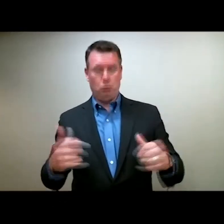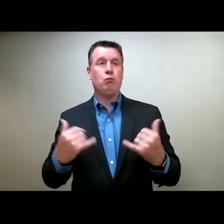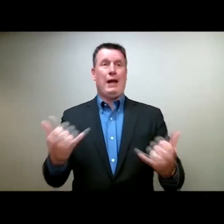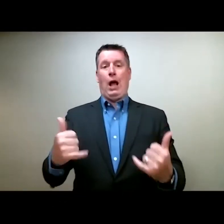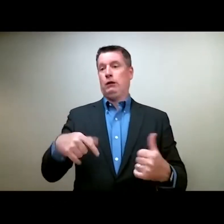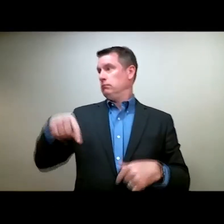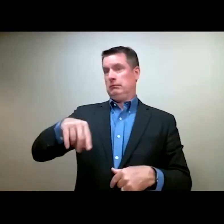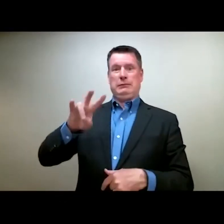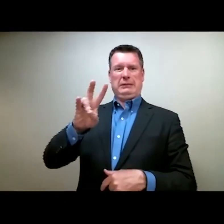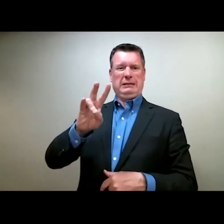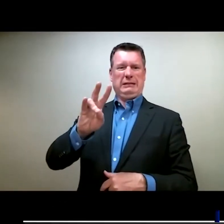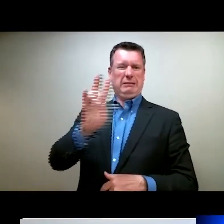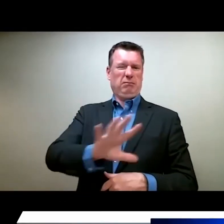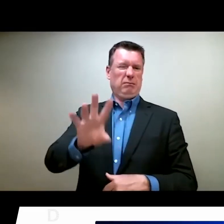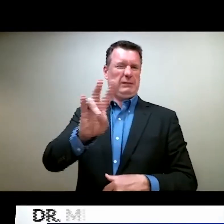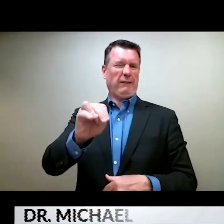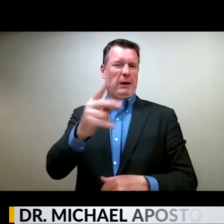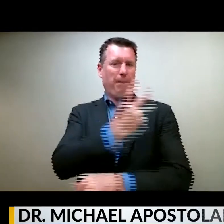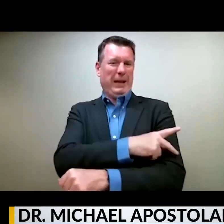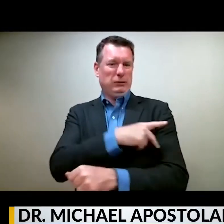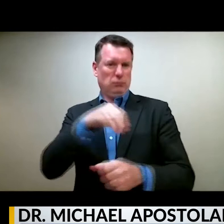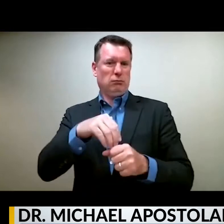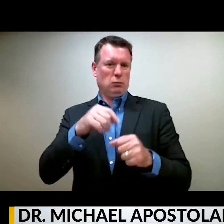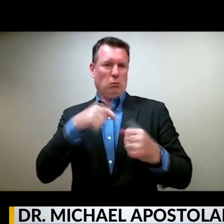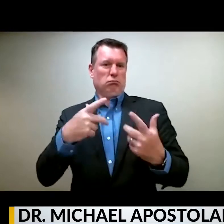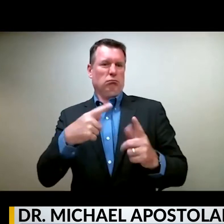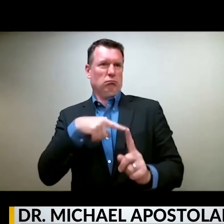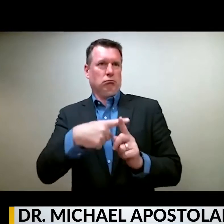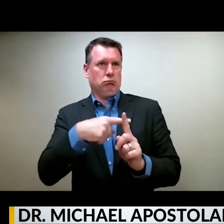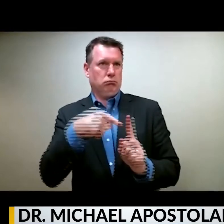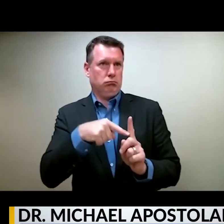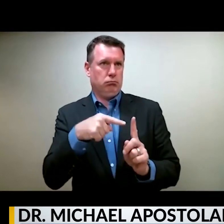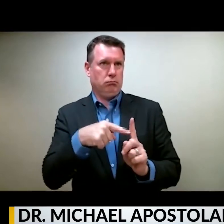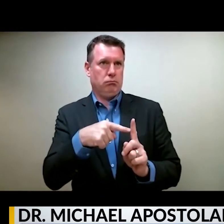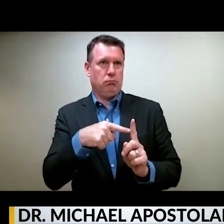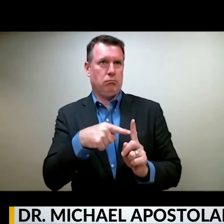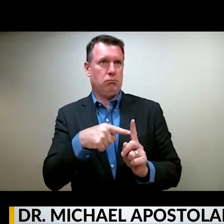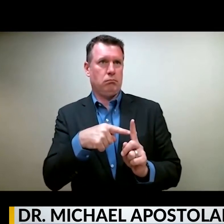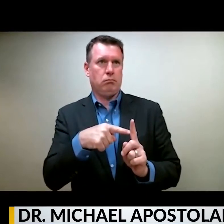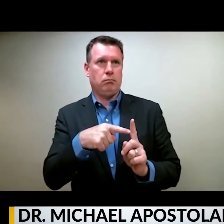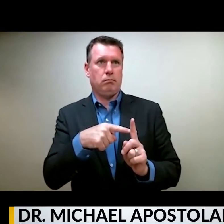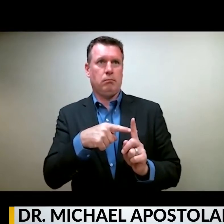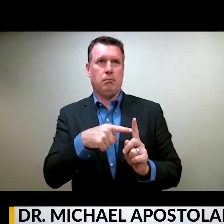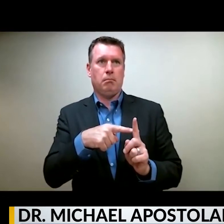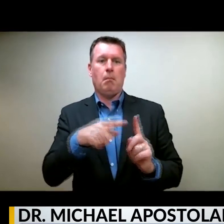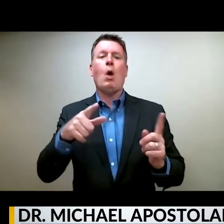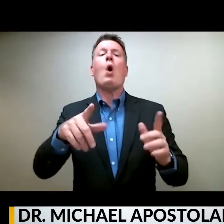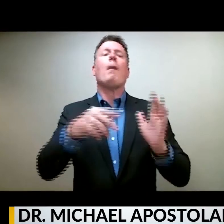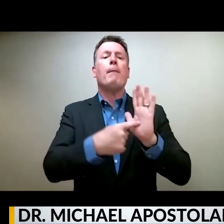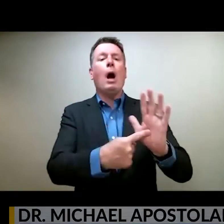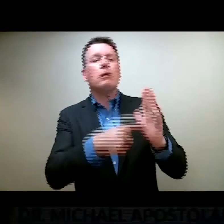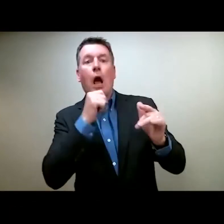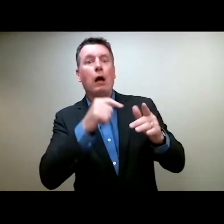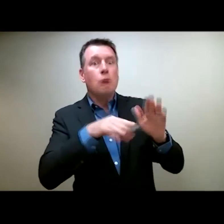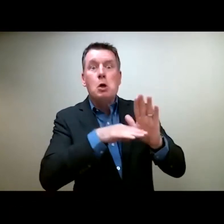It doesn't show, at least at this point, a spike, but a slow decline over weeks to